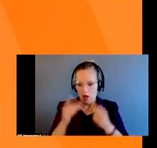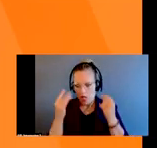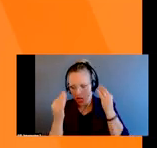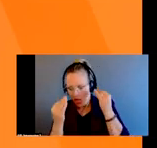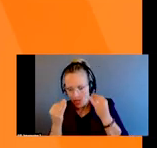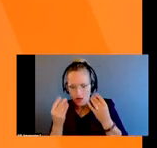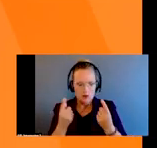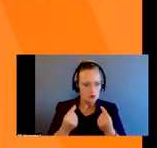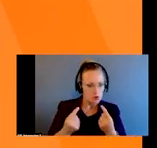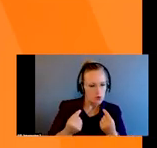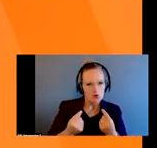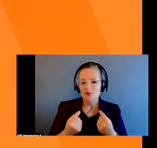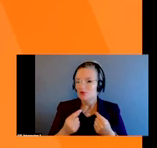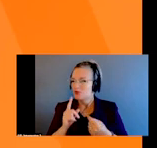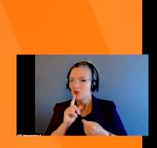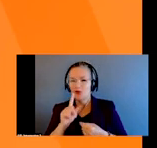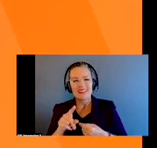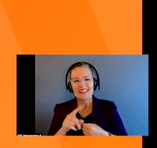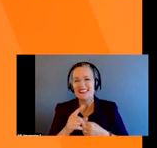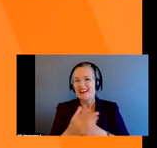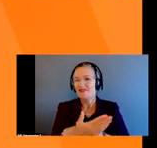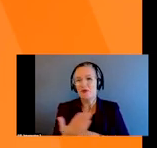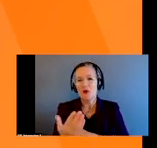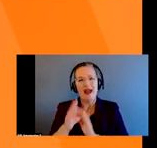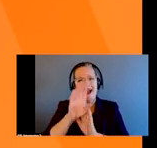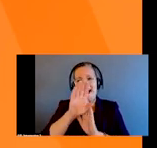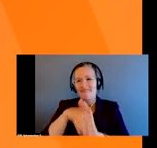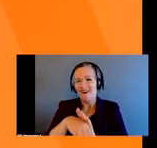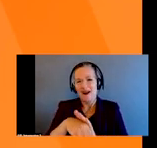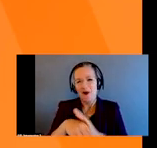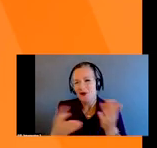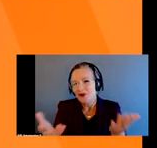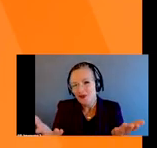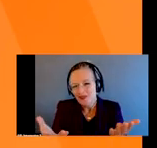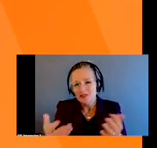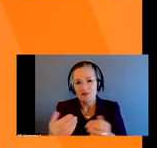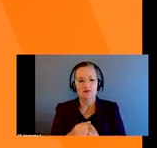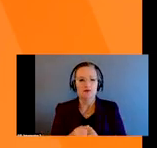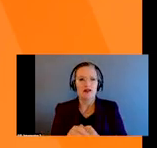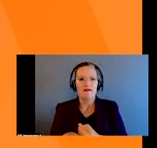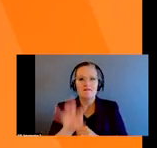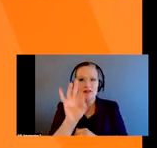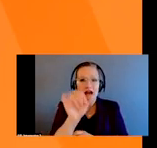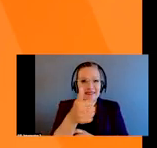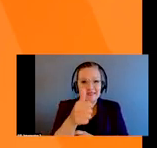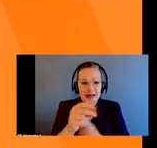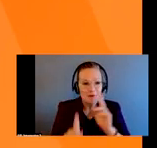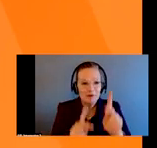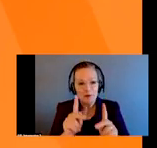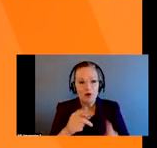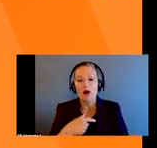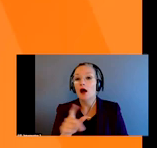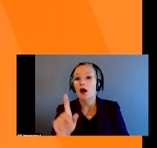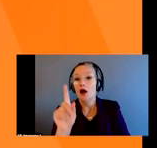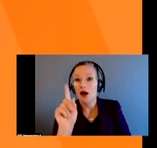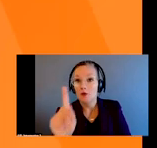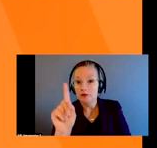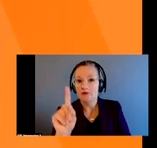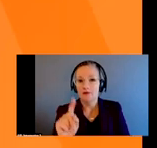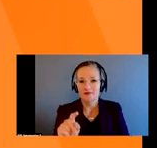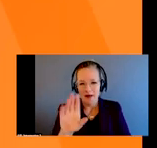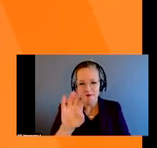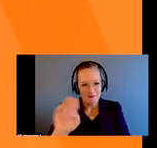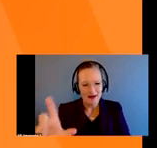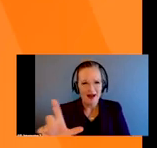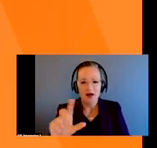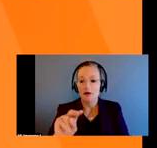dedicate 30 minutes a day. Find 10 people, follow them, ring the bell. The next day, I'm just going back